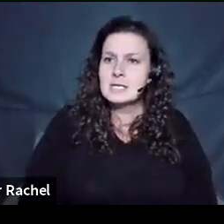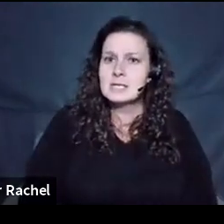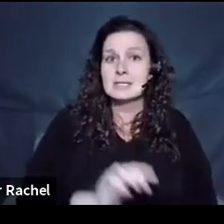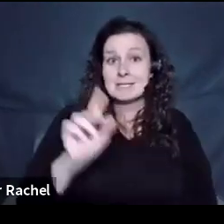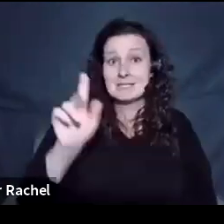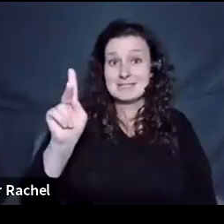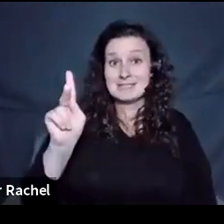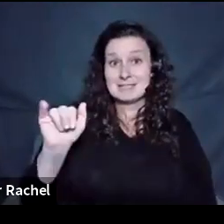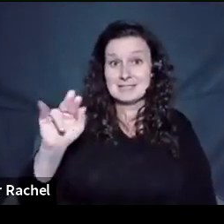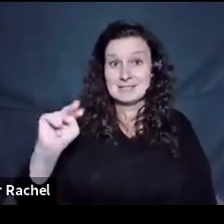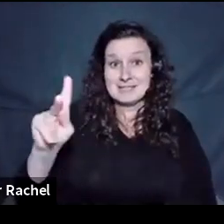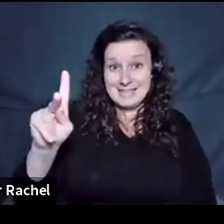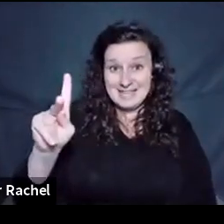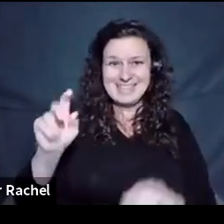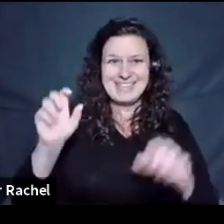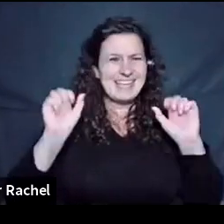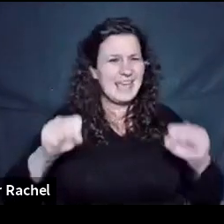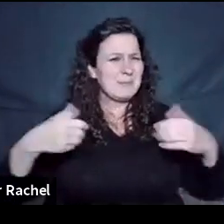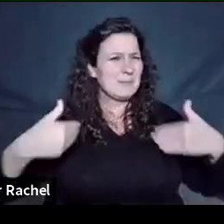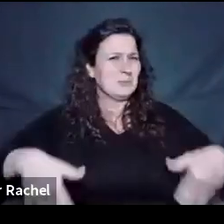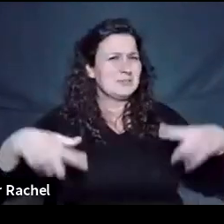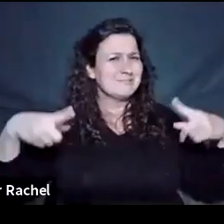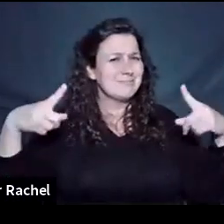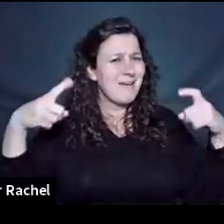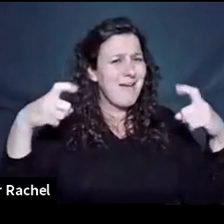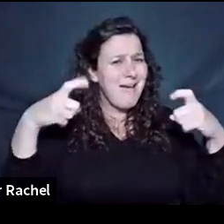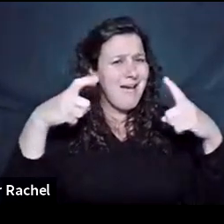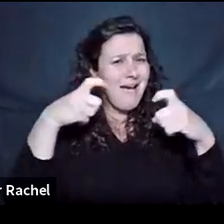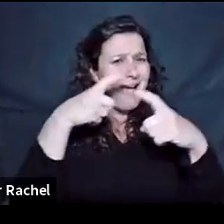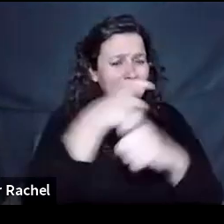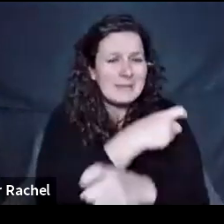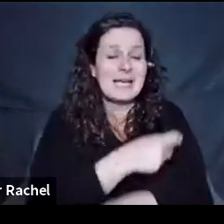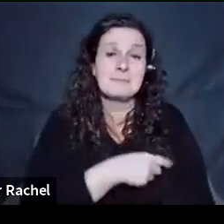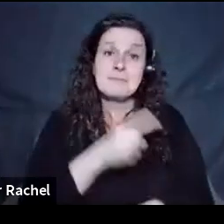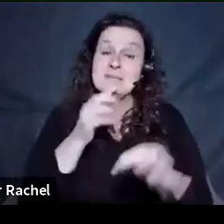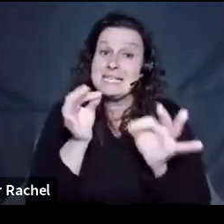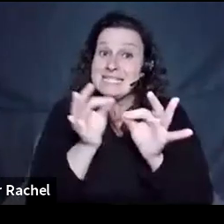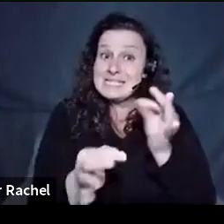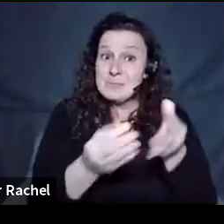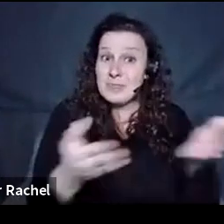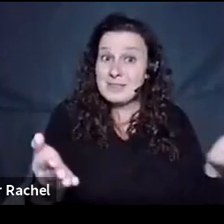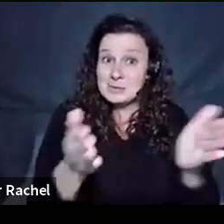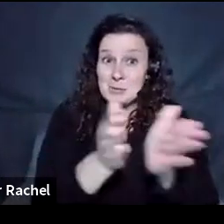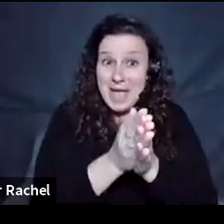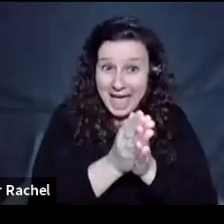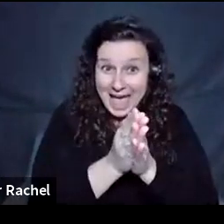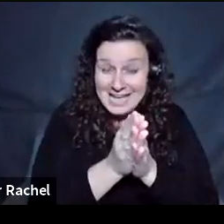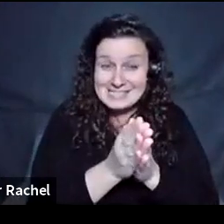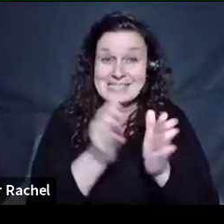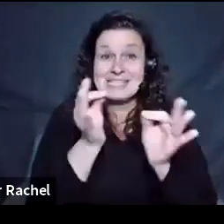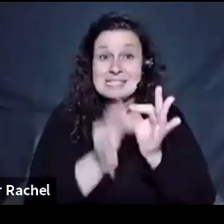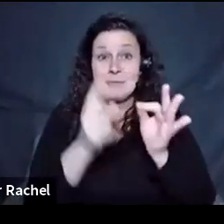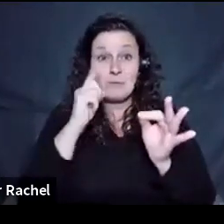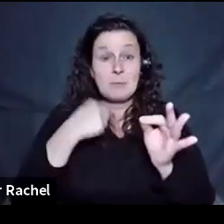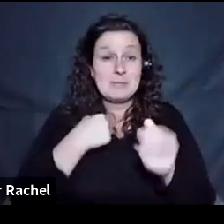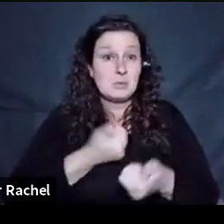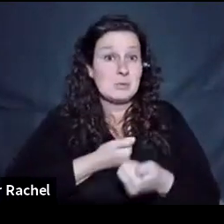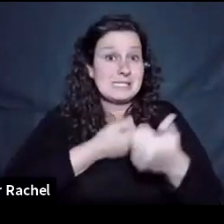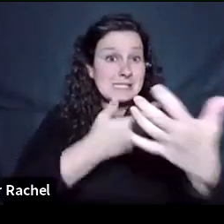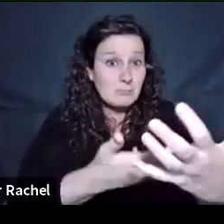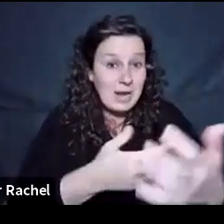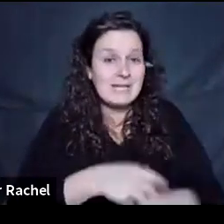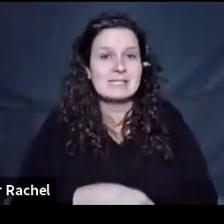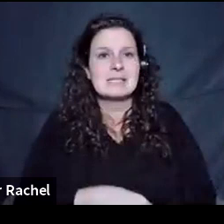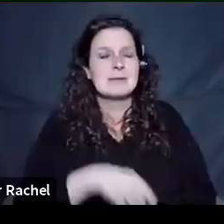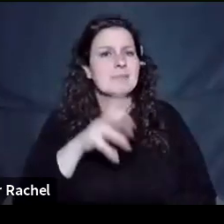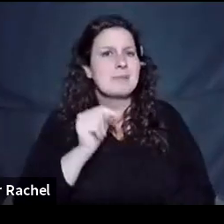Kink to me is such a complicated, it's a simple thing to ask. It's a simple thing for me to express, but it's a very hard